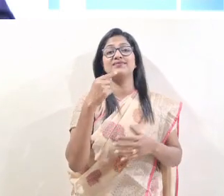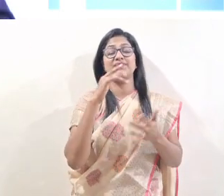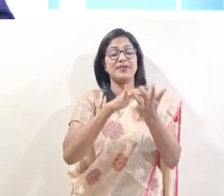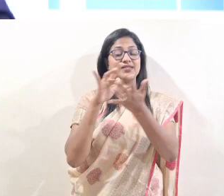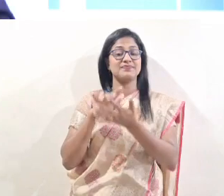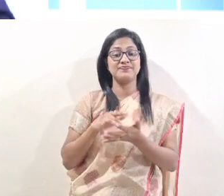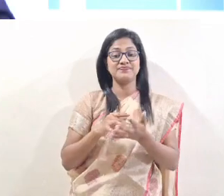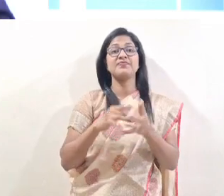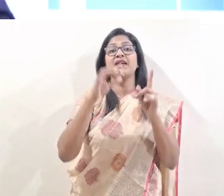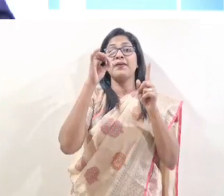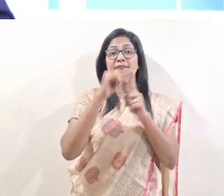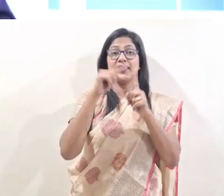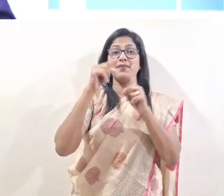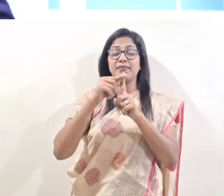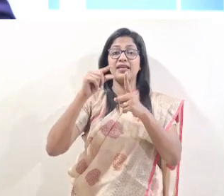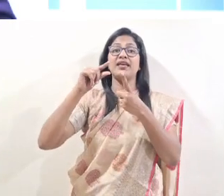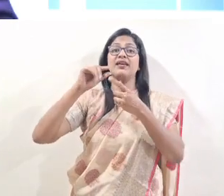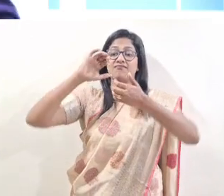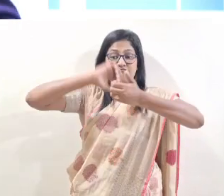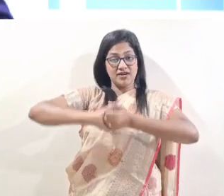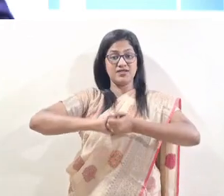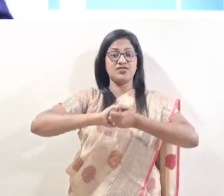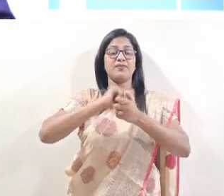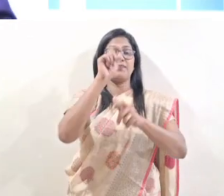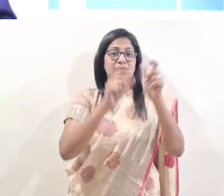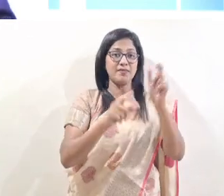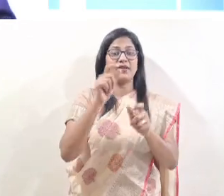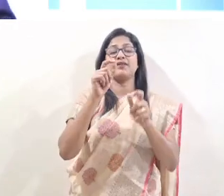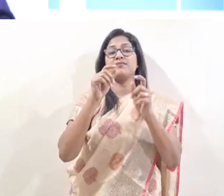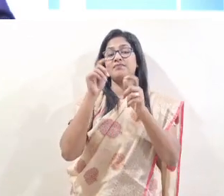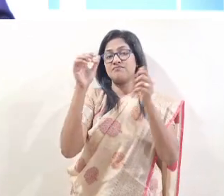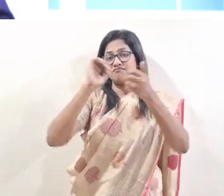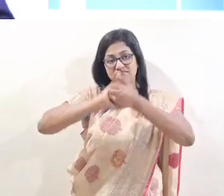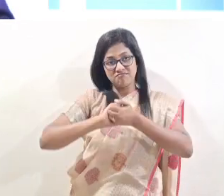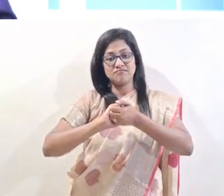metro constructed under public-private partnership in the world. Just shout out your answer.